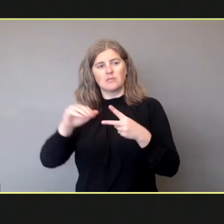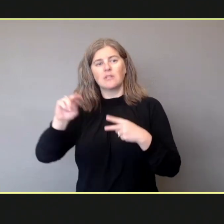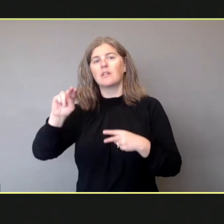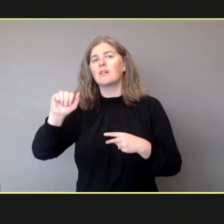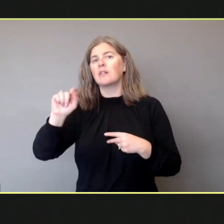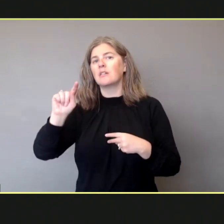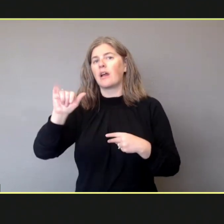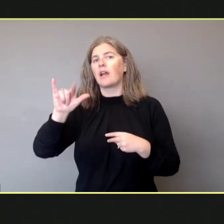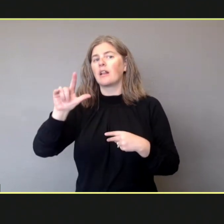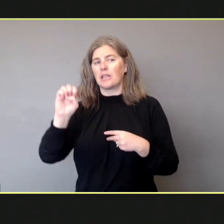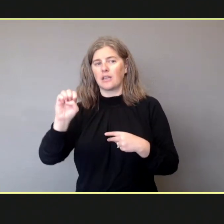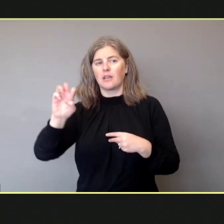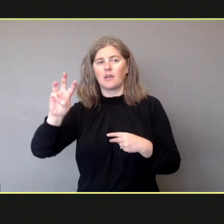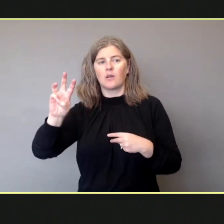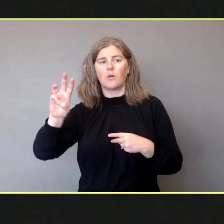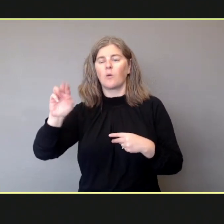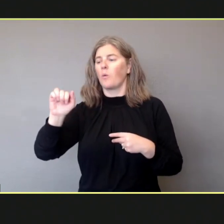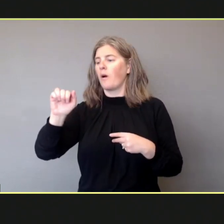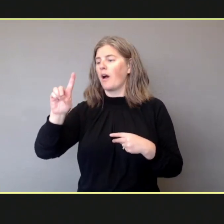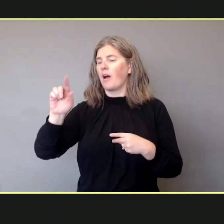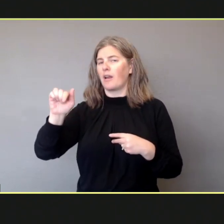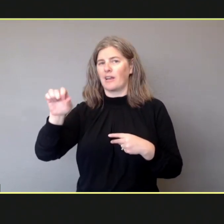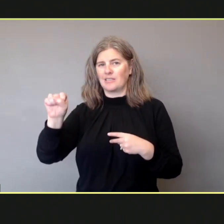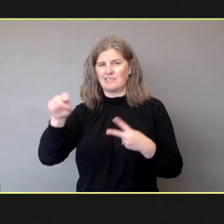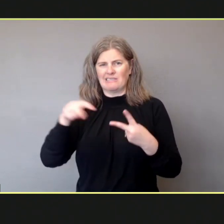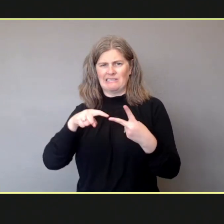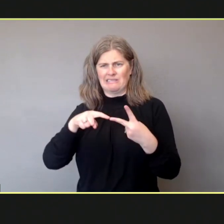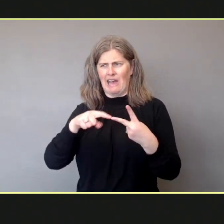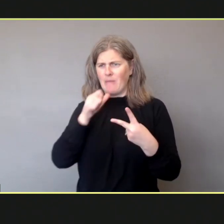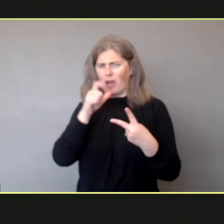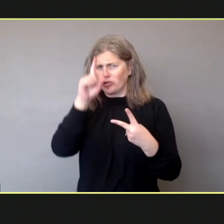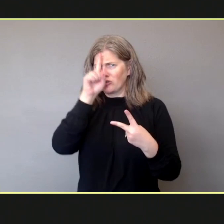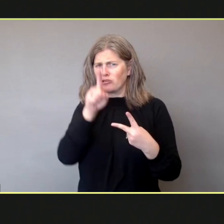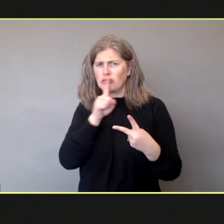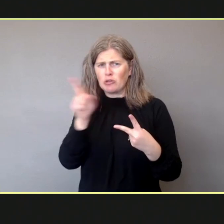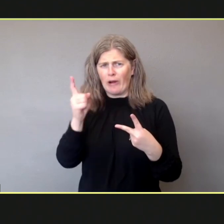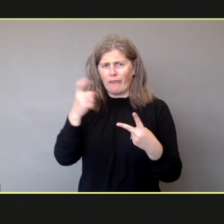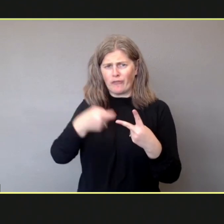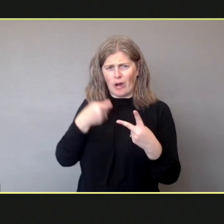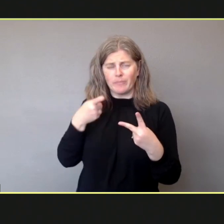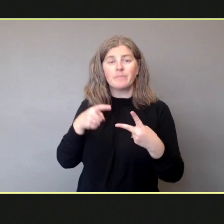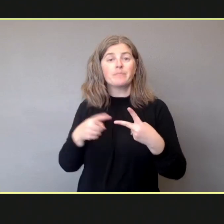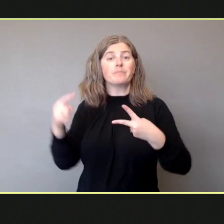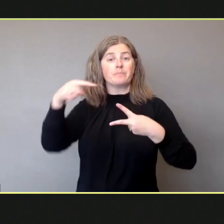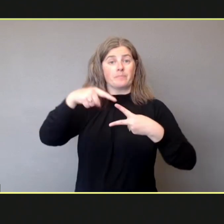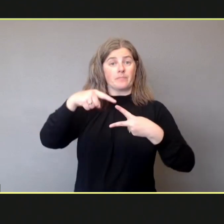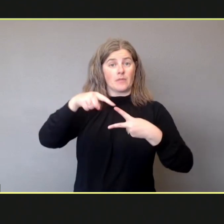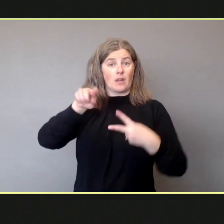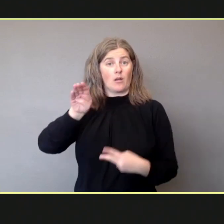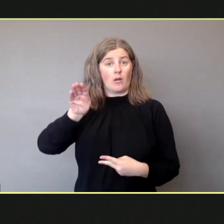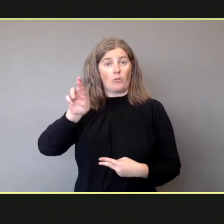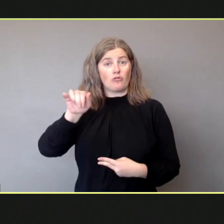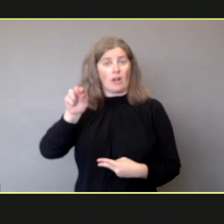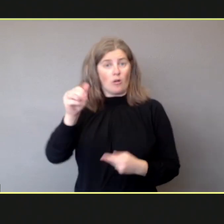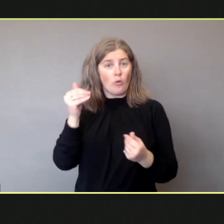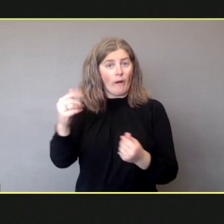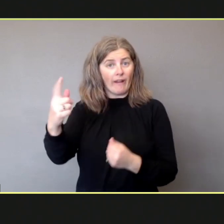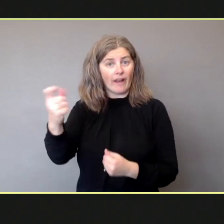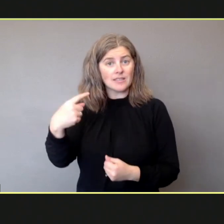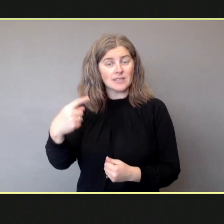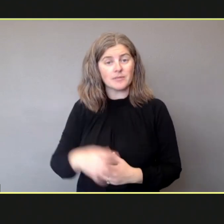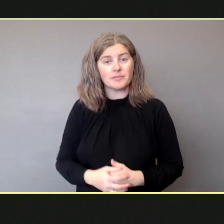Natalie Juarez, whose media outlet I'm unaware of. Brianna, you're unmuted and you should be able to ask your